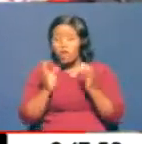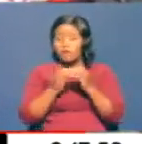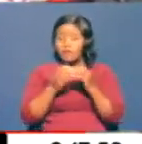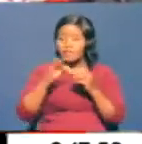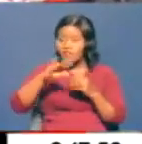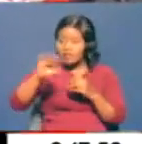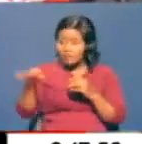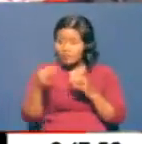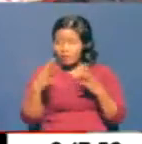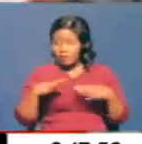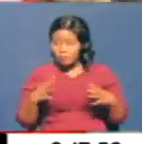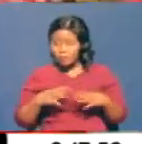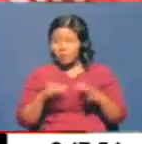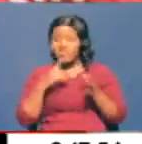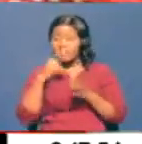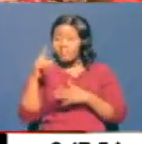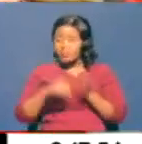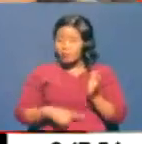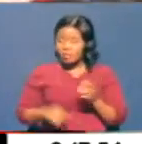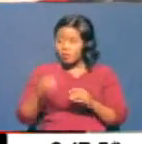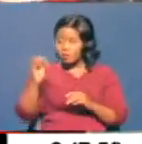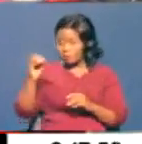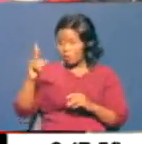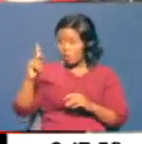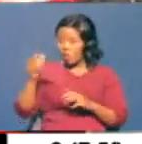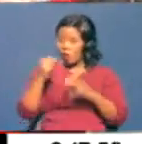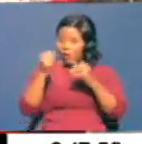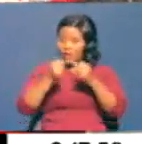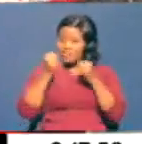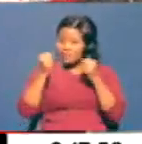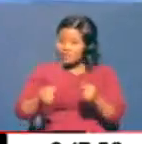Kenya partners are strengthening their respective parties